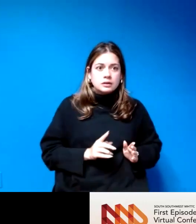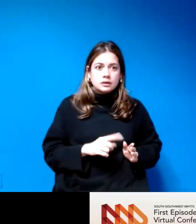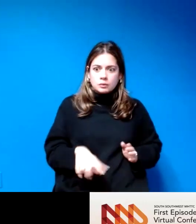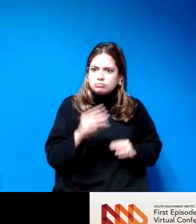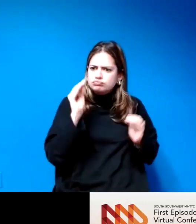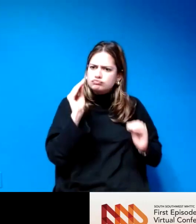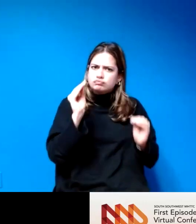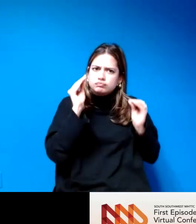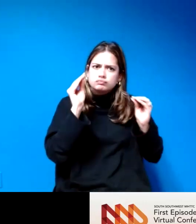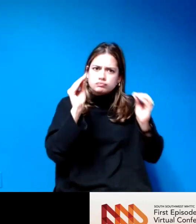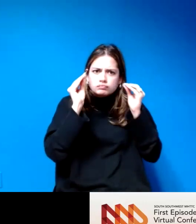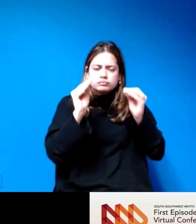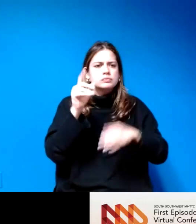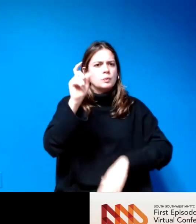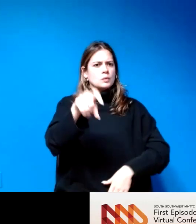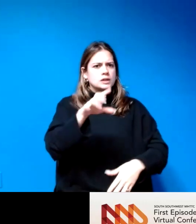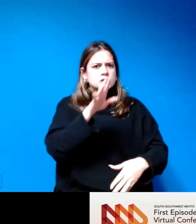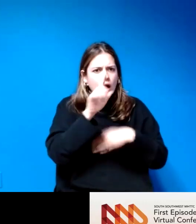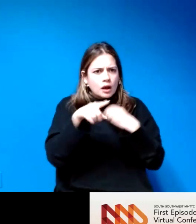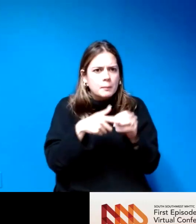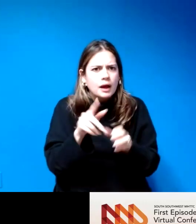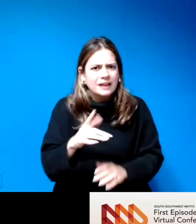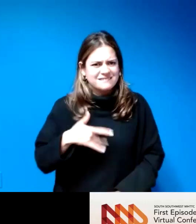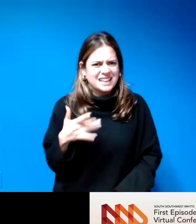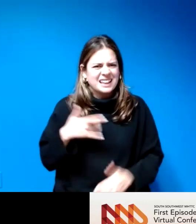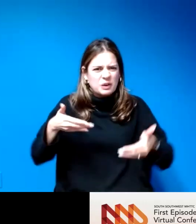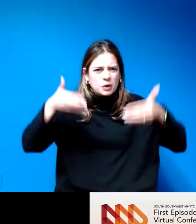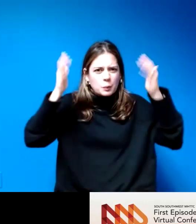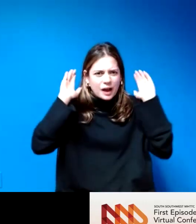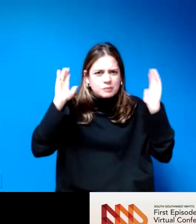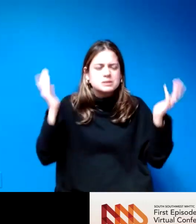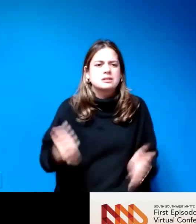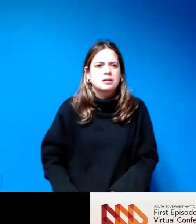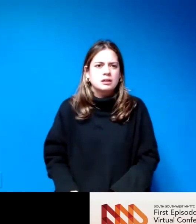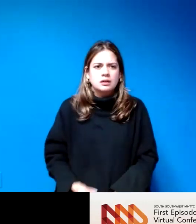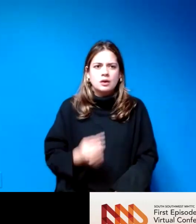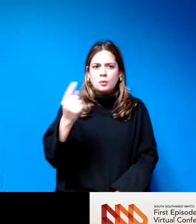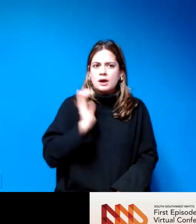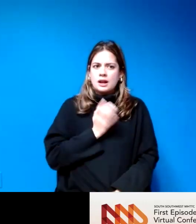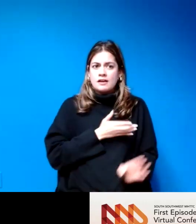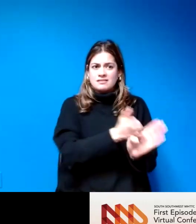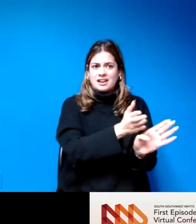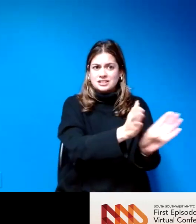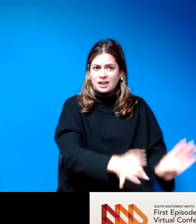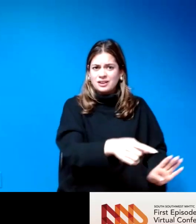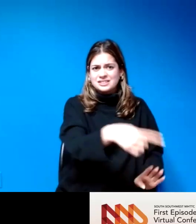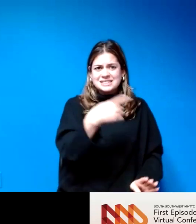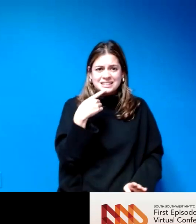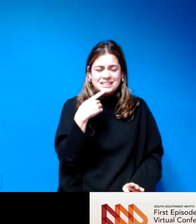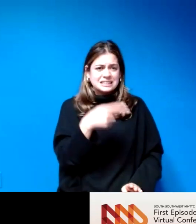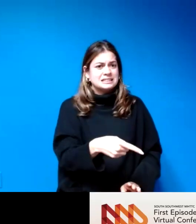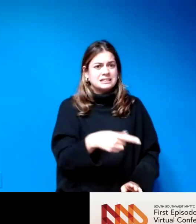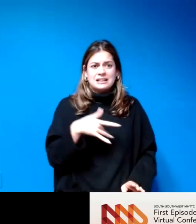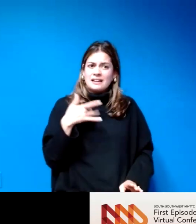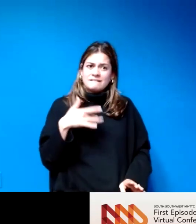team, that we talk about it, that we talk about feeling overwhelmed. One of our psychiatrists shared lately that, you know, he was